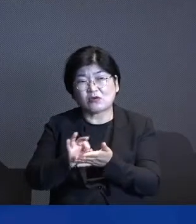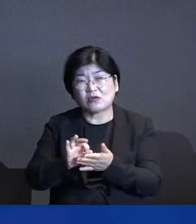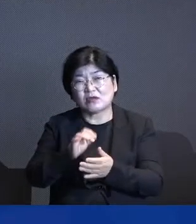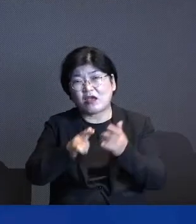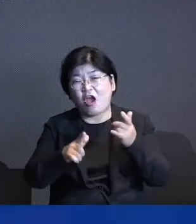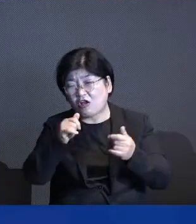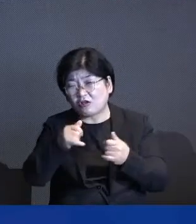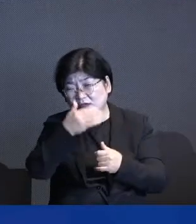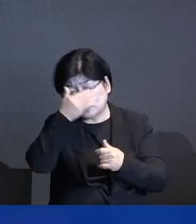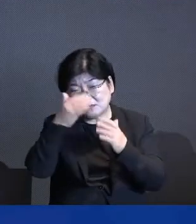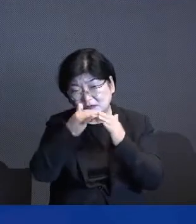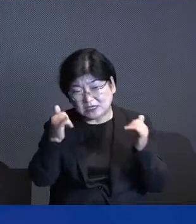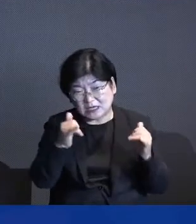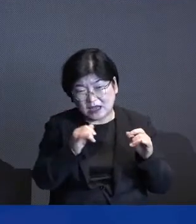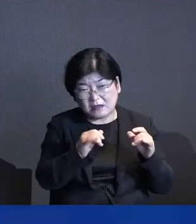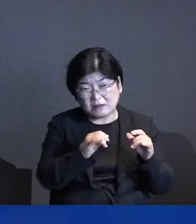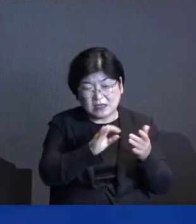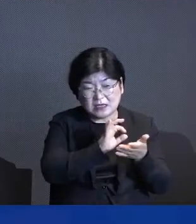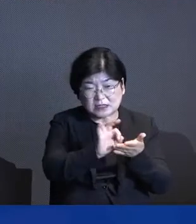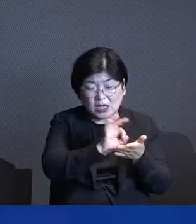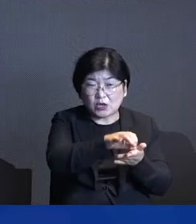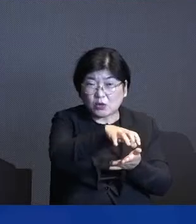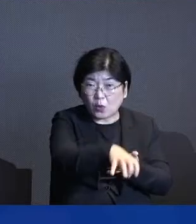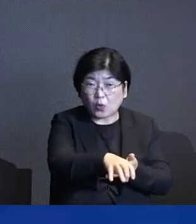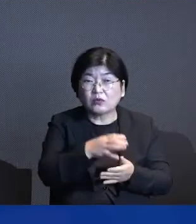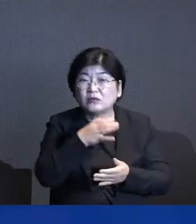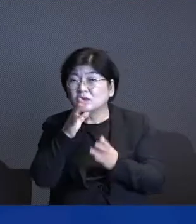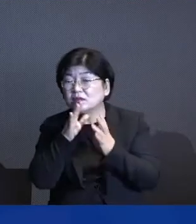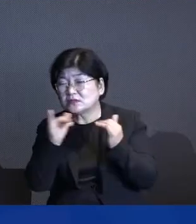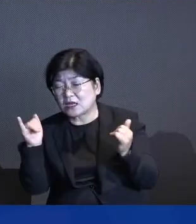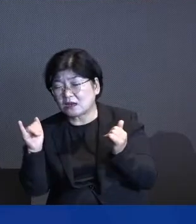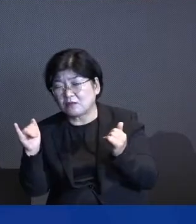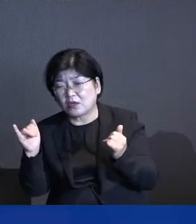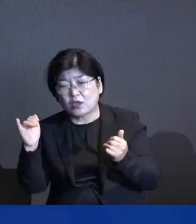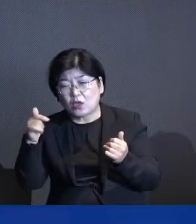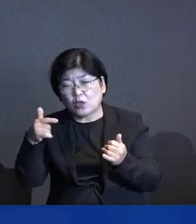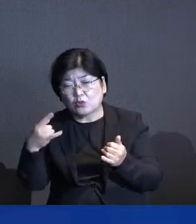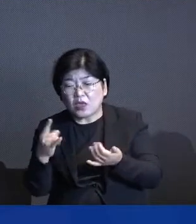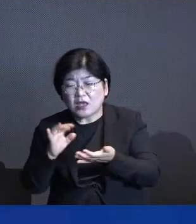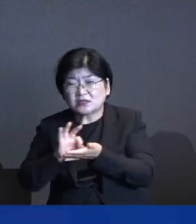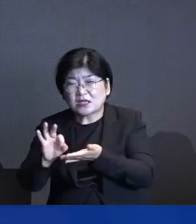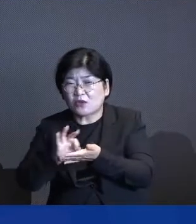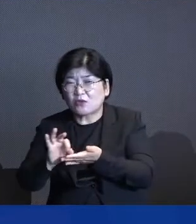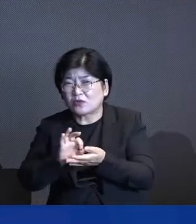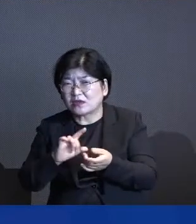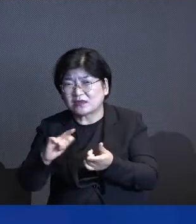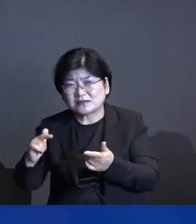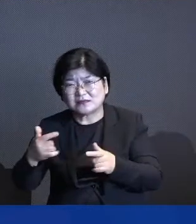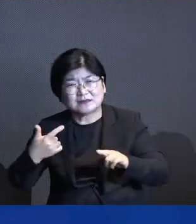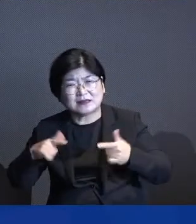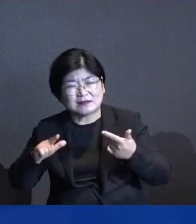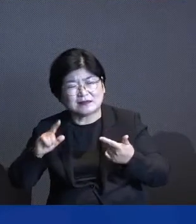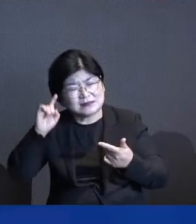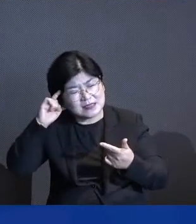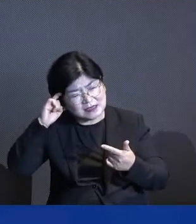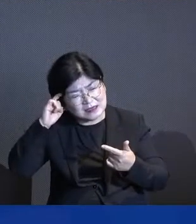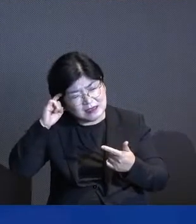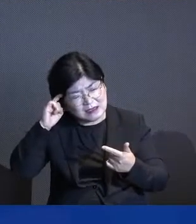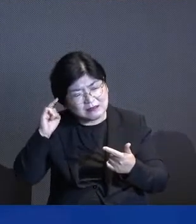prominent for older adults are their thinking and meditating and modulating part of the brain.